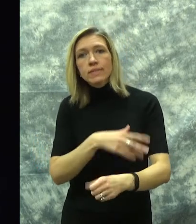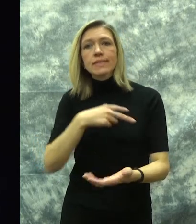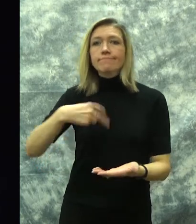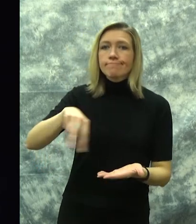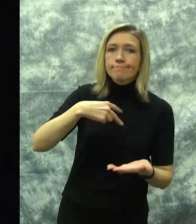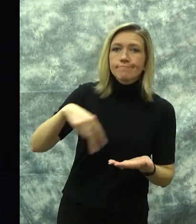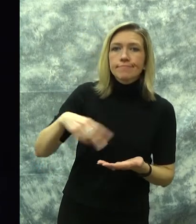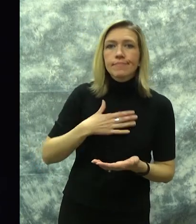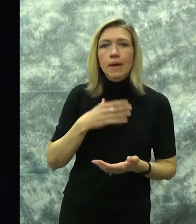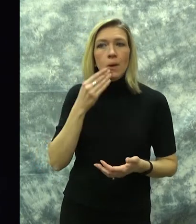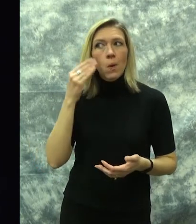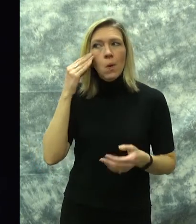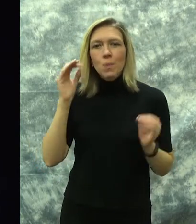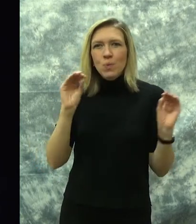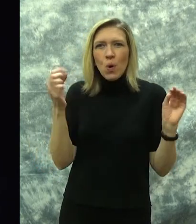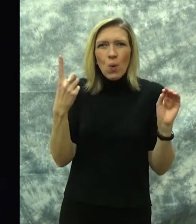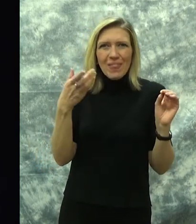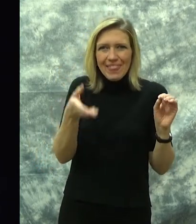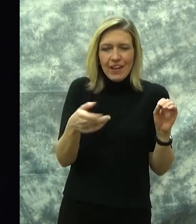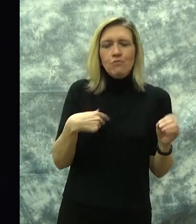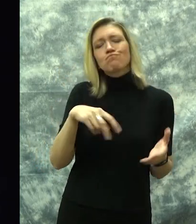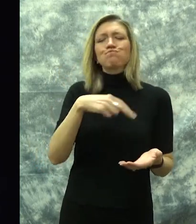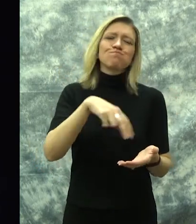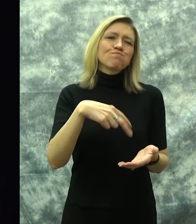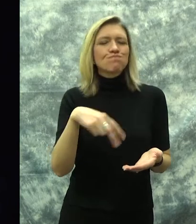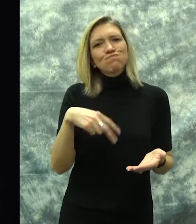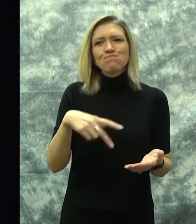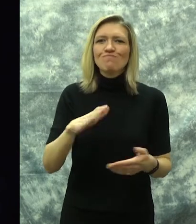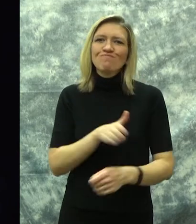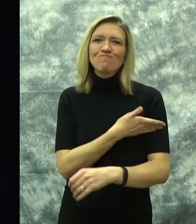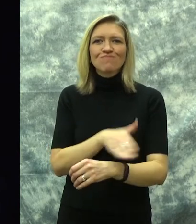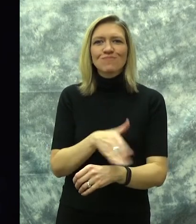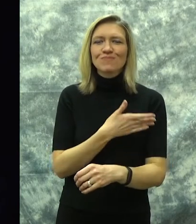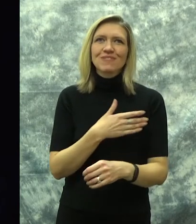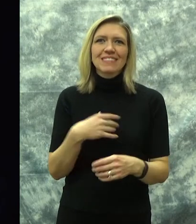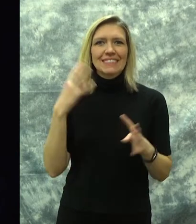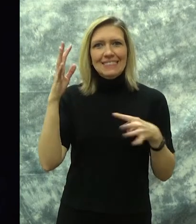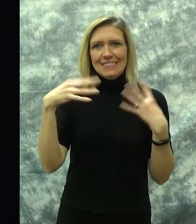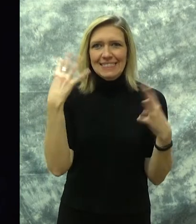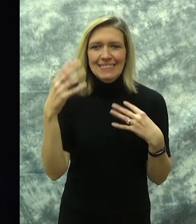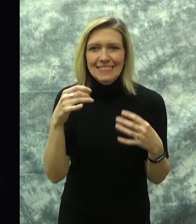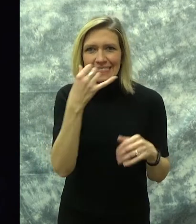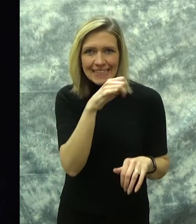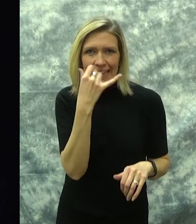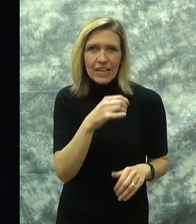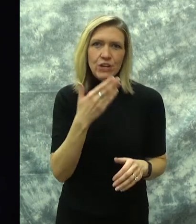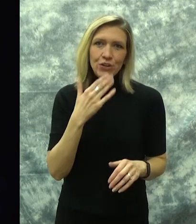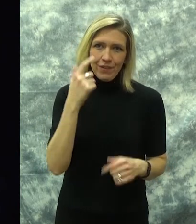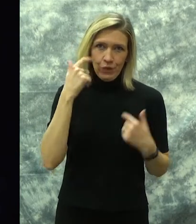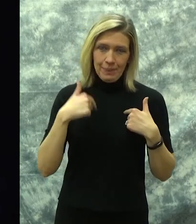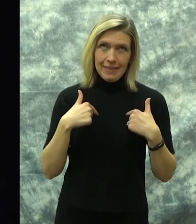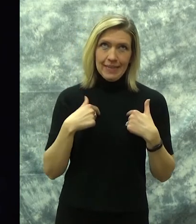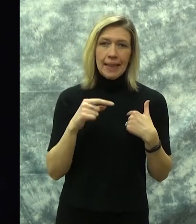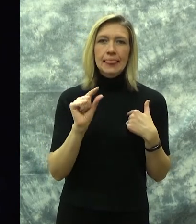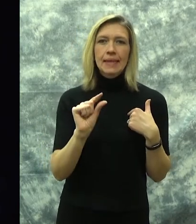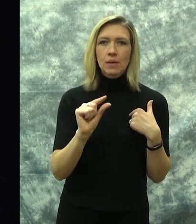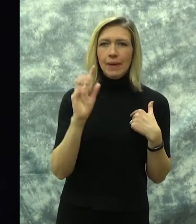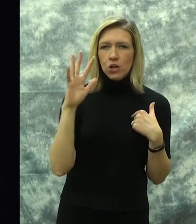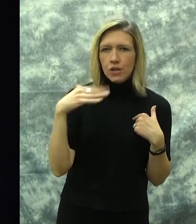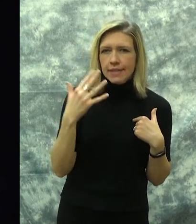good time singing out loud and being a little bit crazy, which is good for my lifestyle. A little bit crazy is very good for my